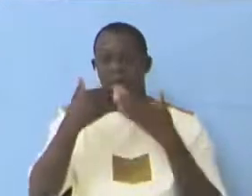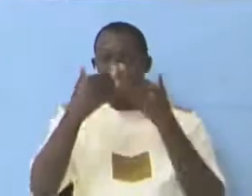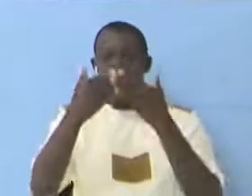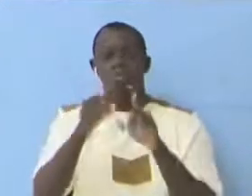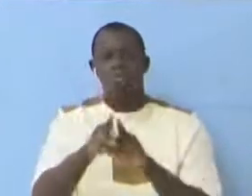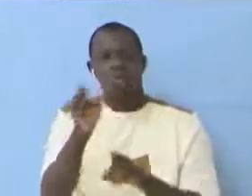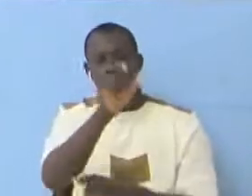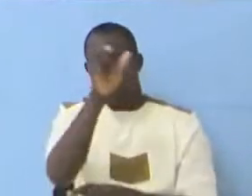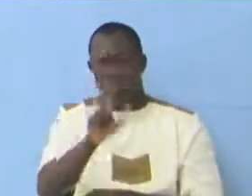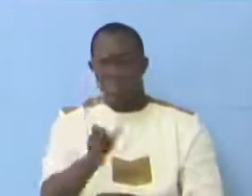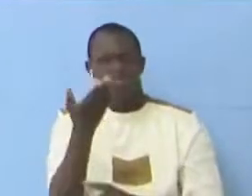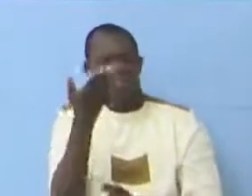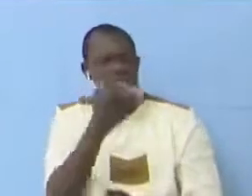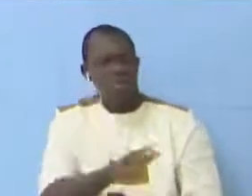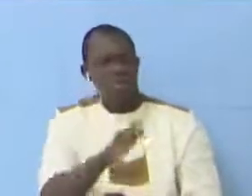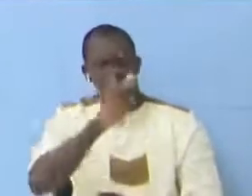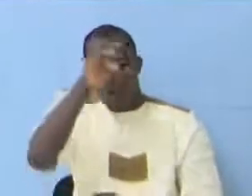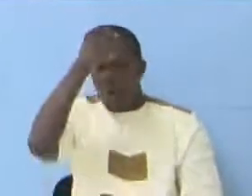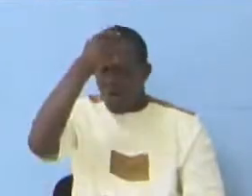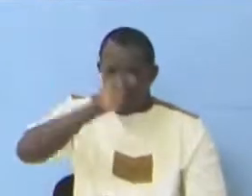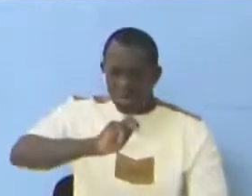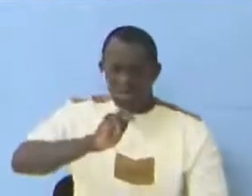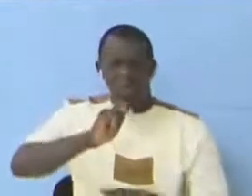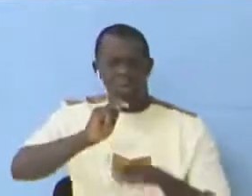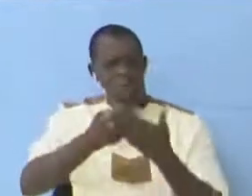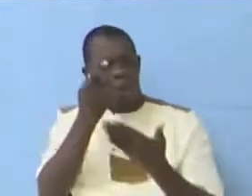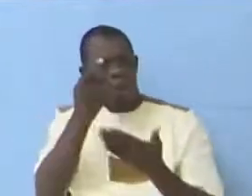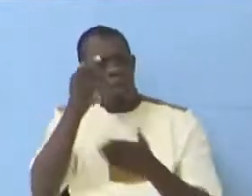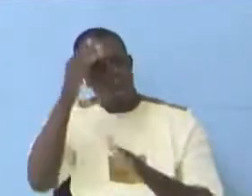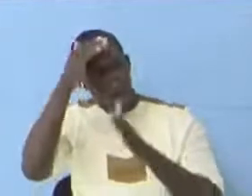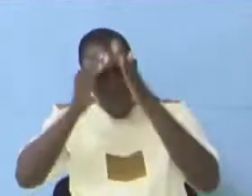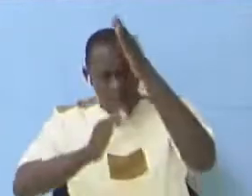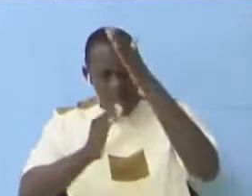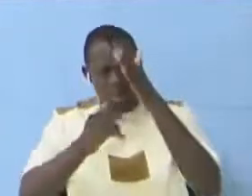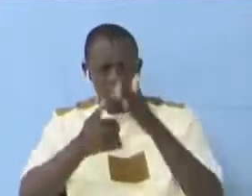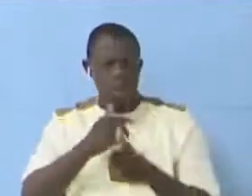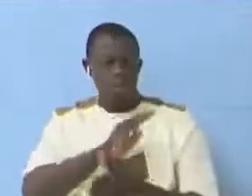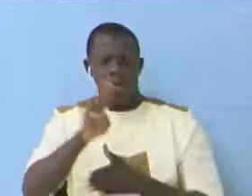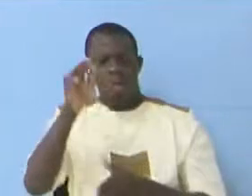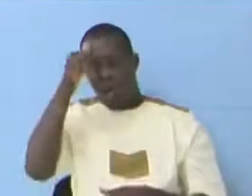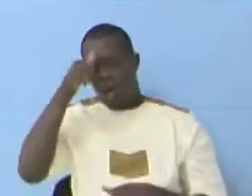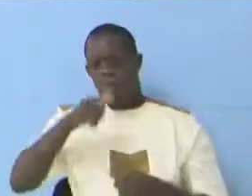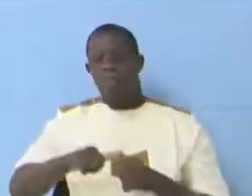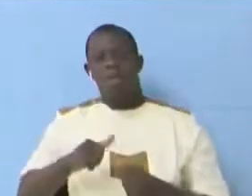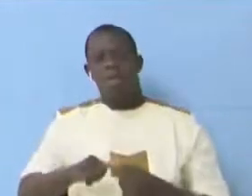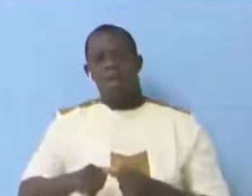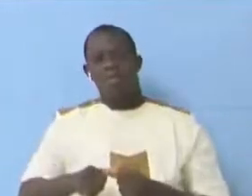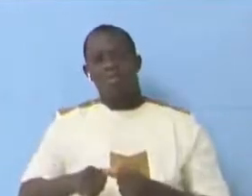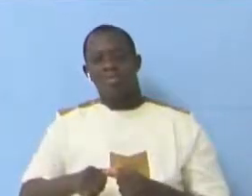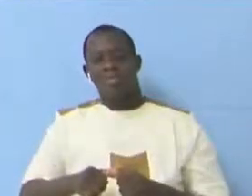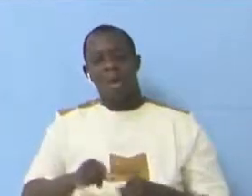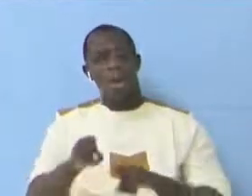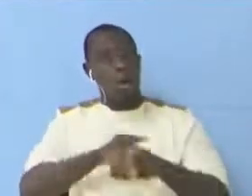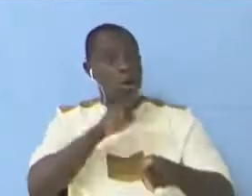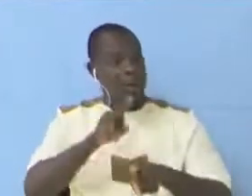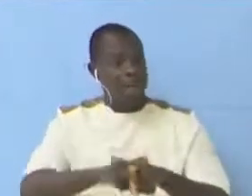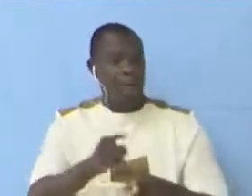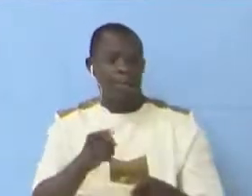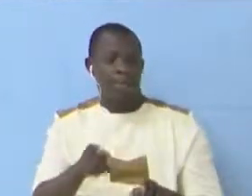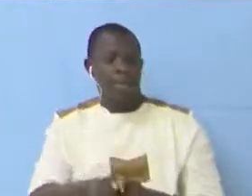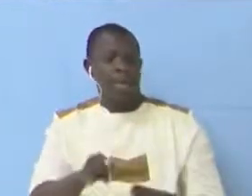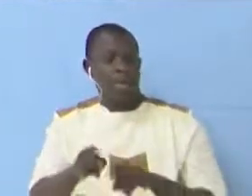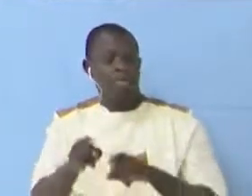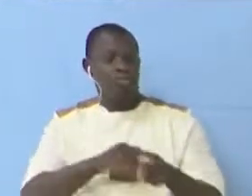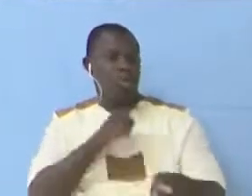from the police or from the army, I cannot remember. It's been a long time. This is